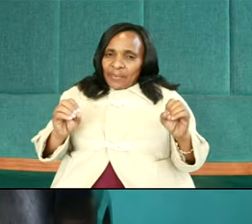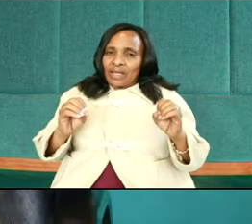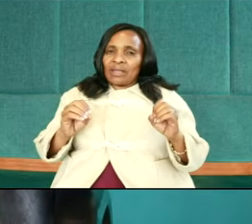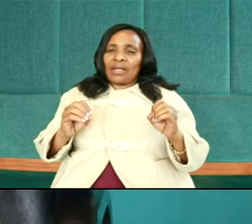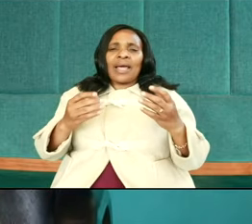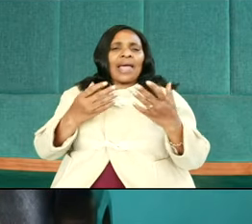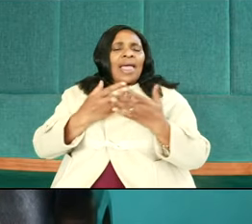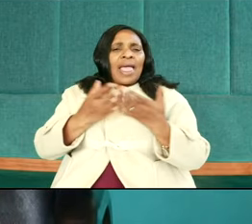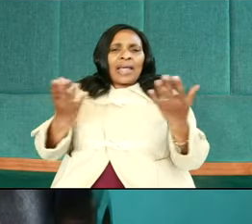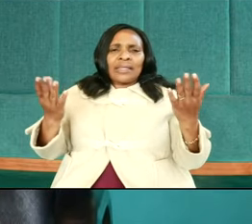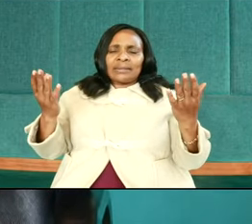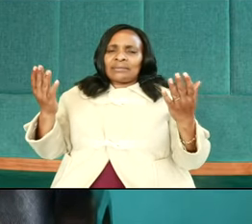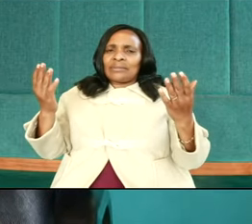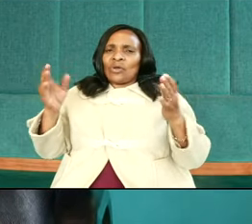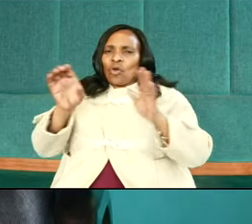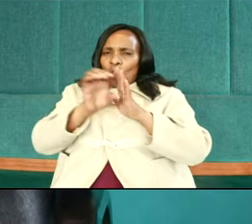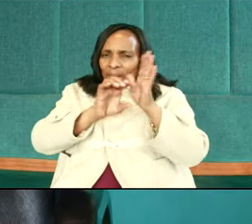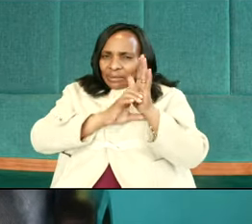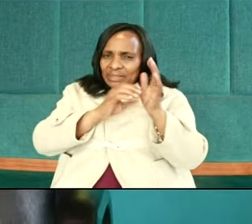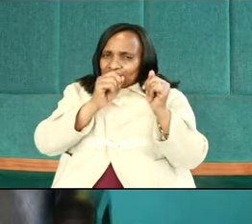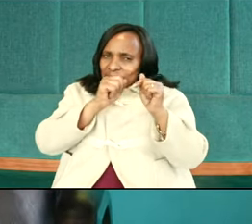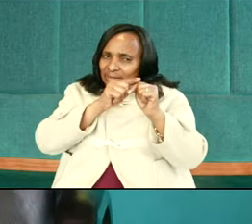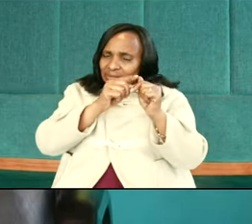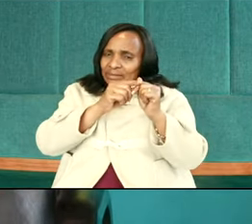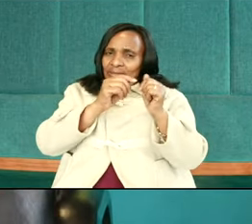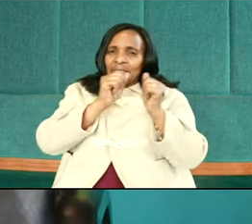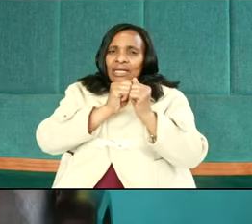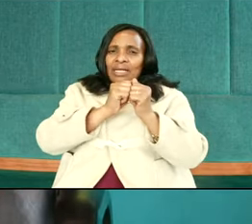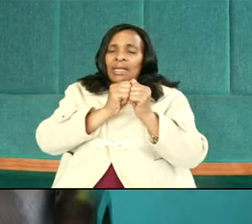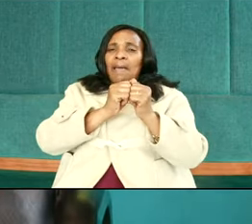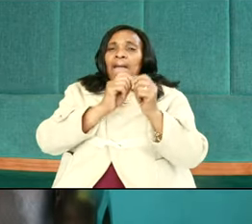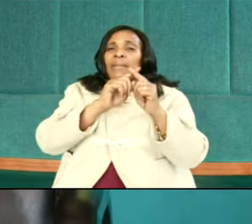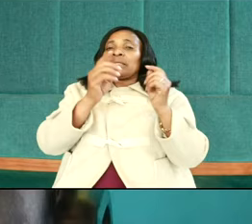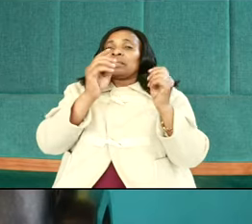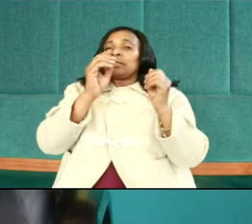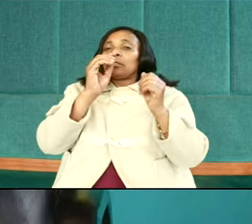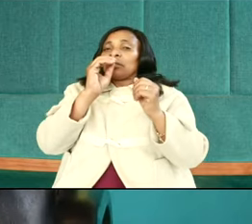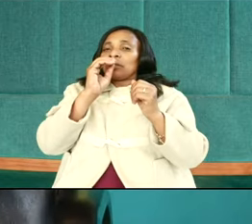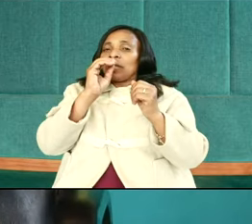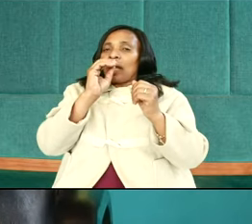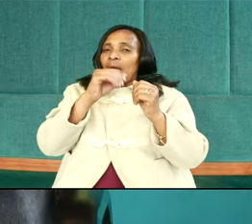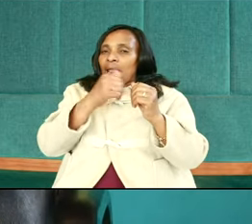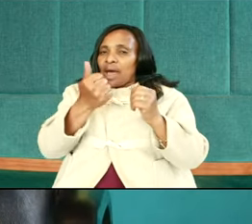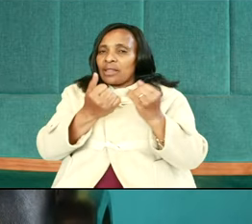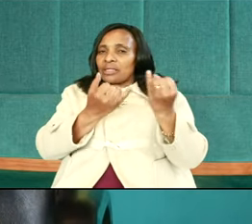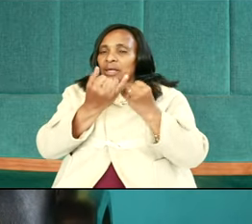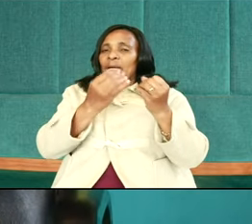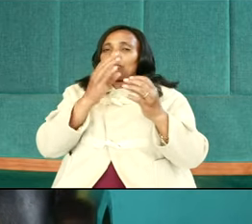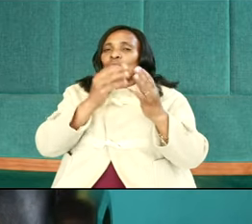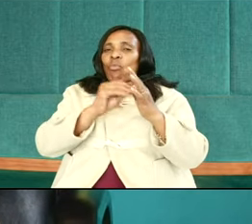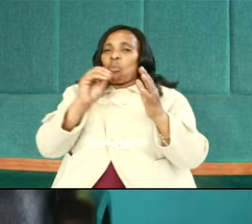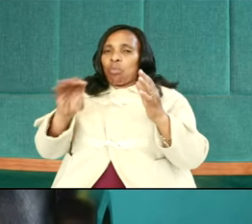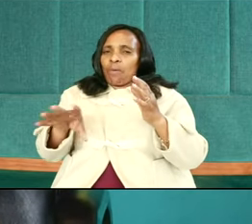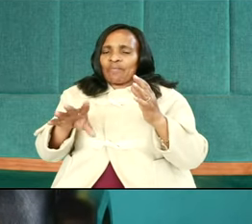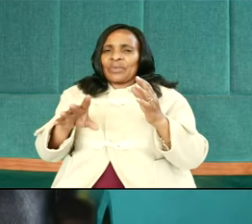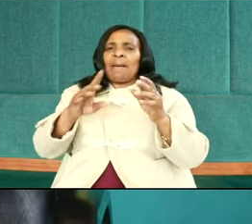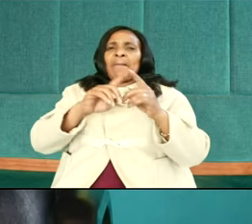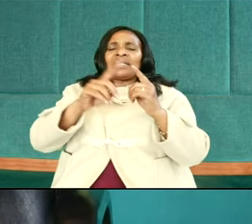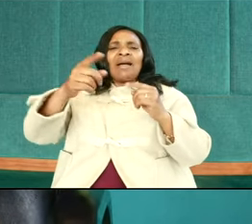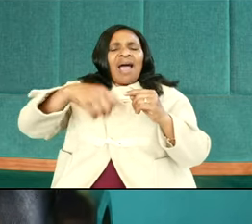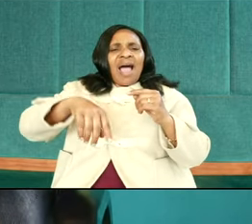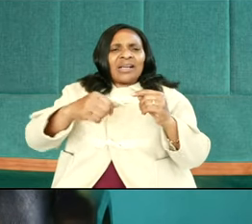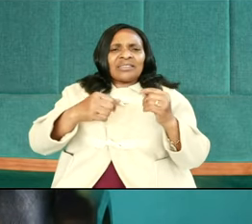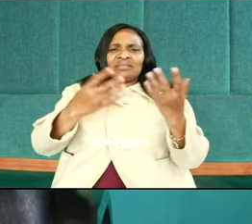don't covet their neighbor's property. That's God's sort of checklist. But for us, we're